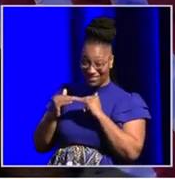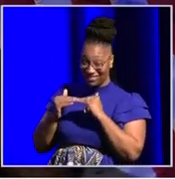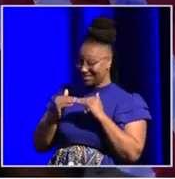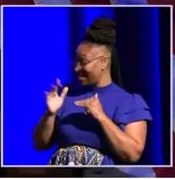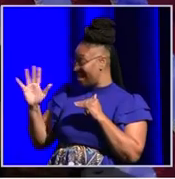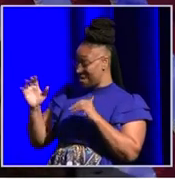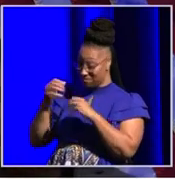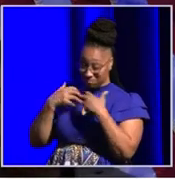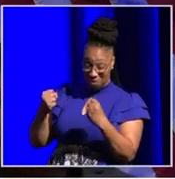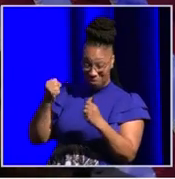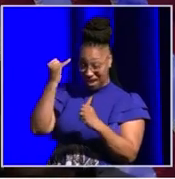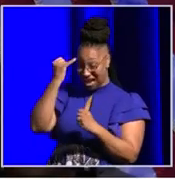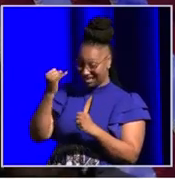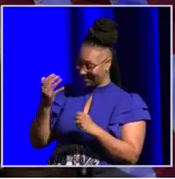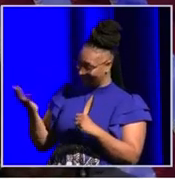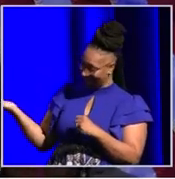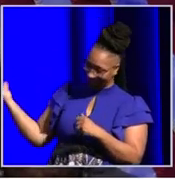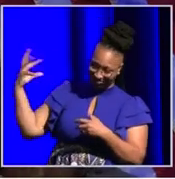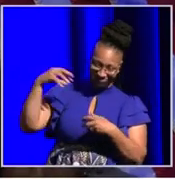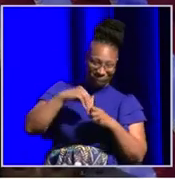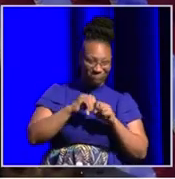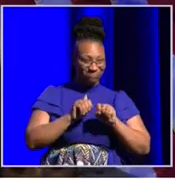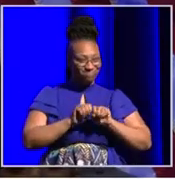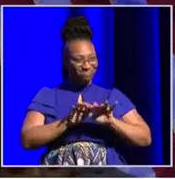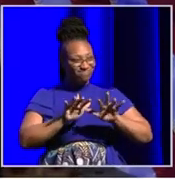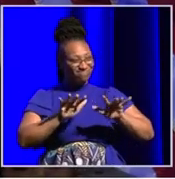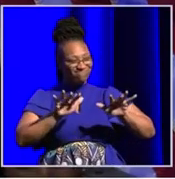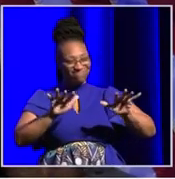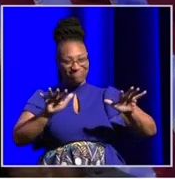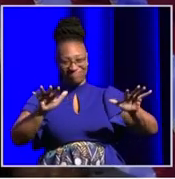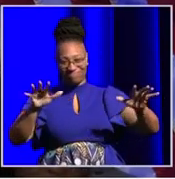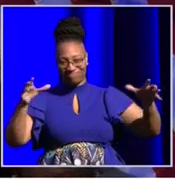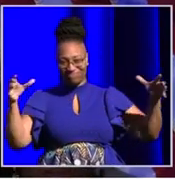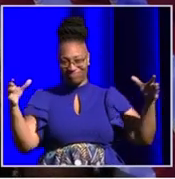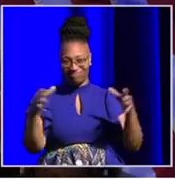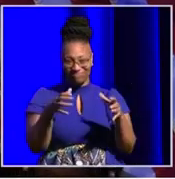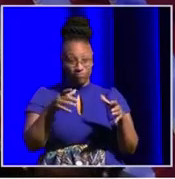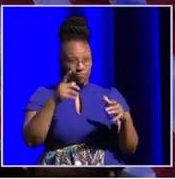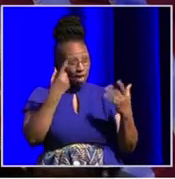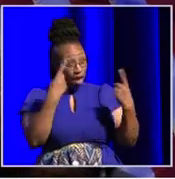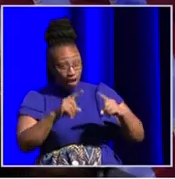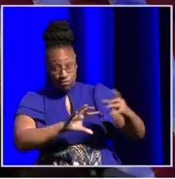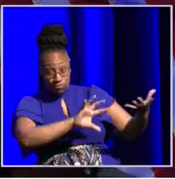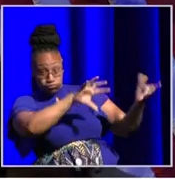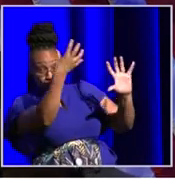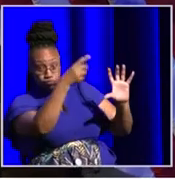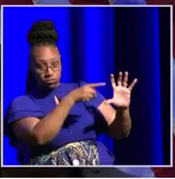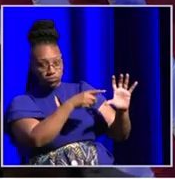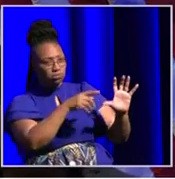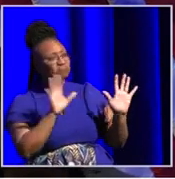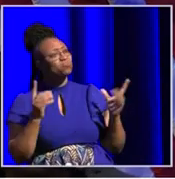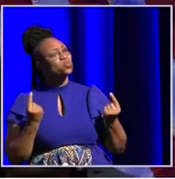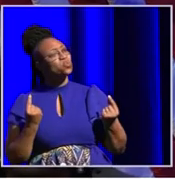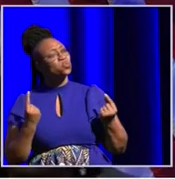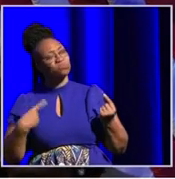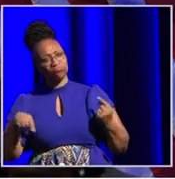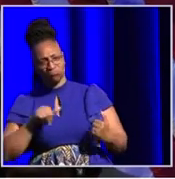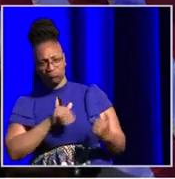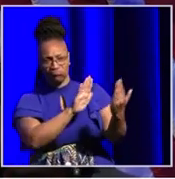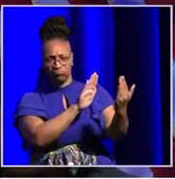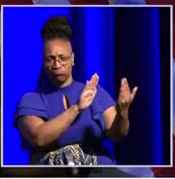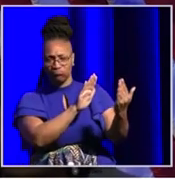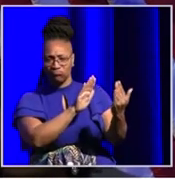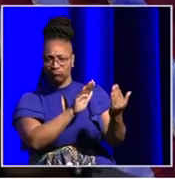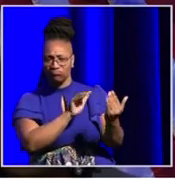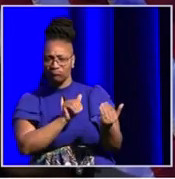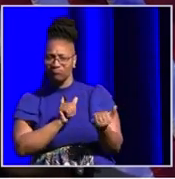We've done big things in times of chaos and adversity, and that's what gives me the confidence to know how we will meet our future. Our city looks to us to